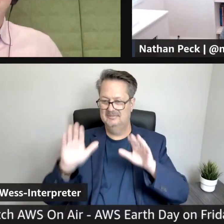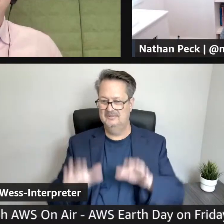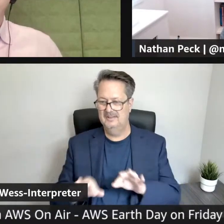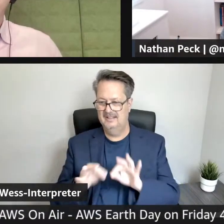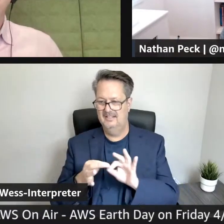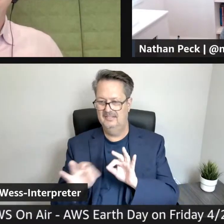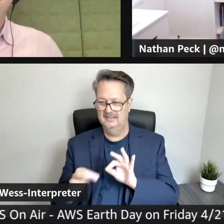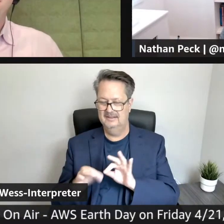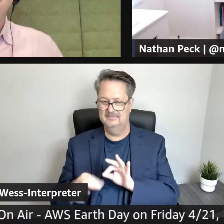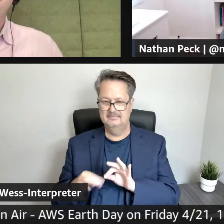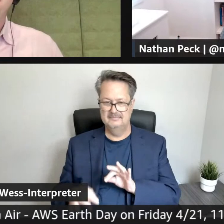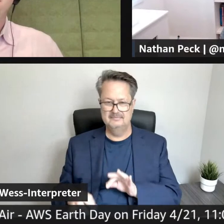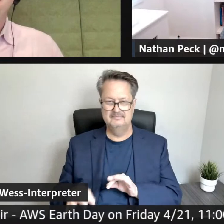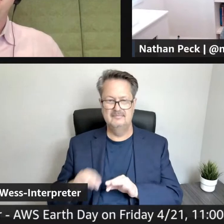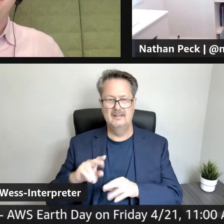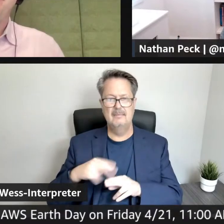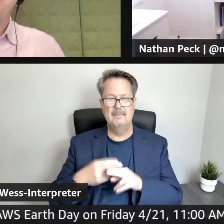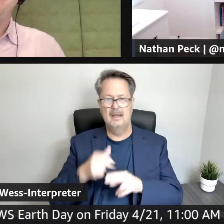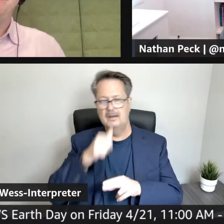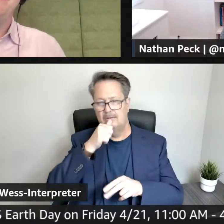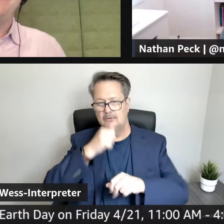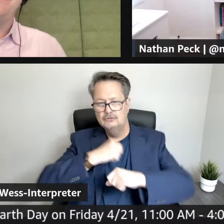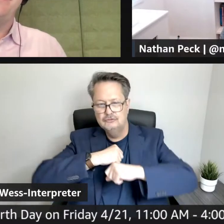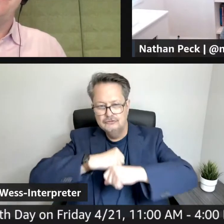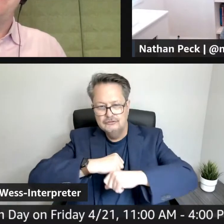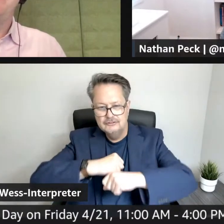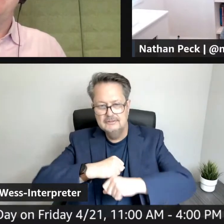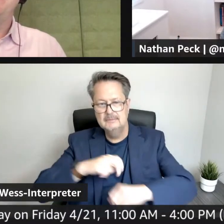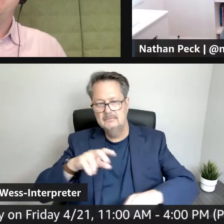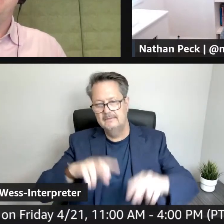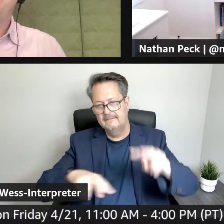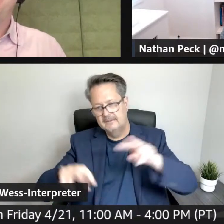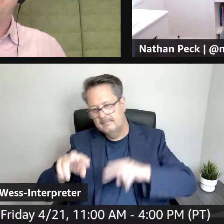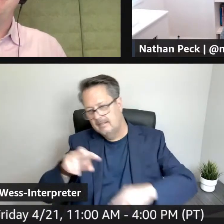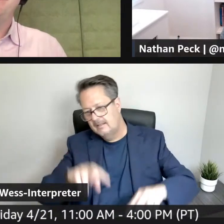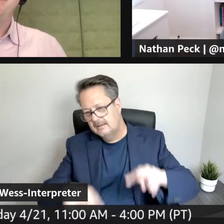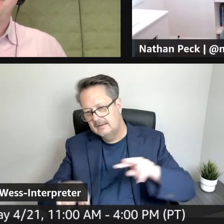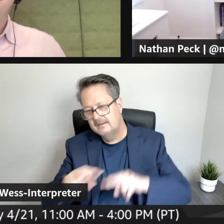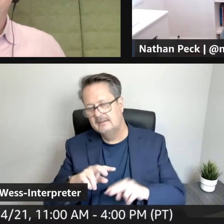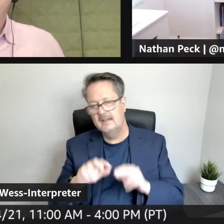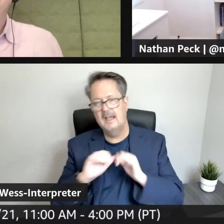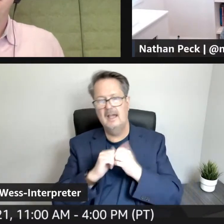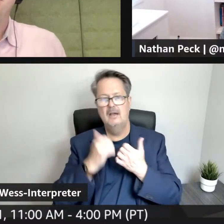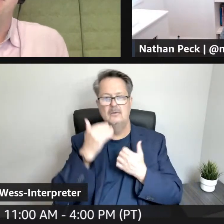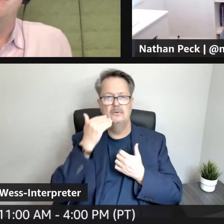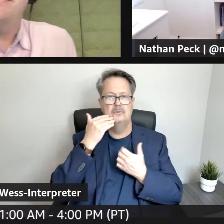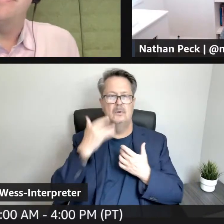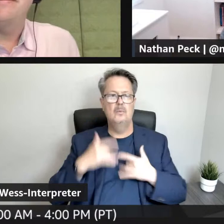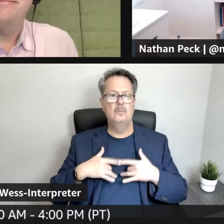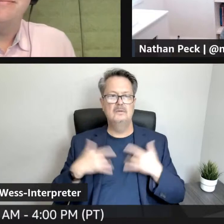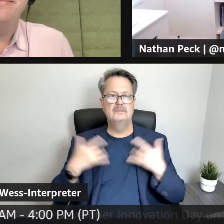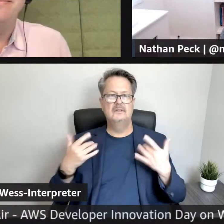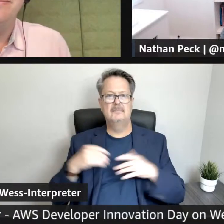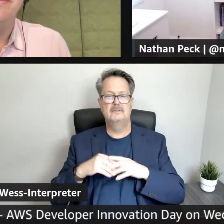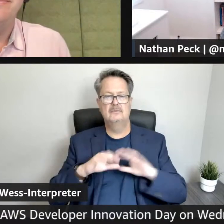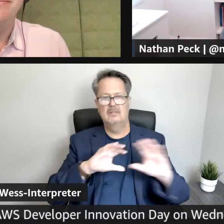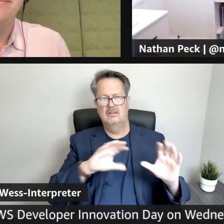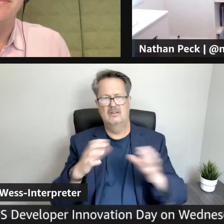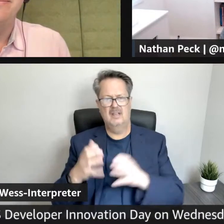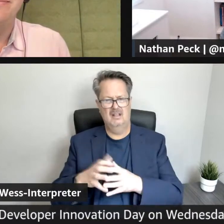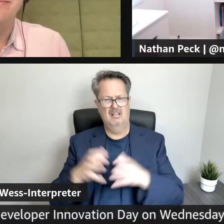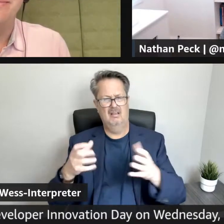about security, a lot of stuff about observability, like how to know what's going on in your cluster, and a lot of stuff about cost